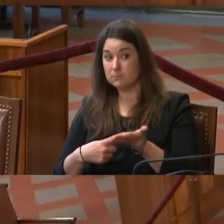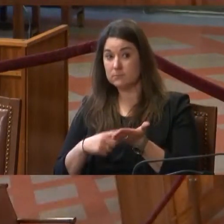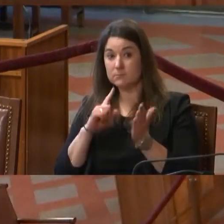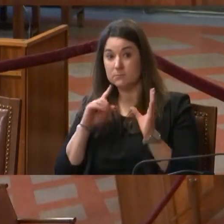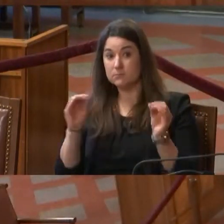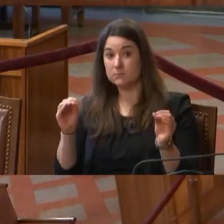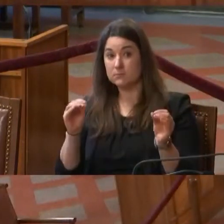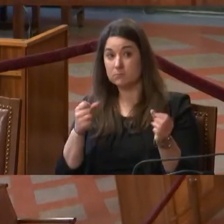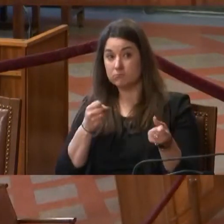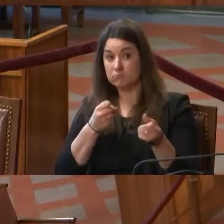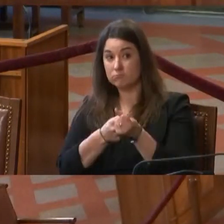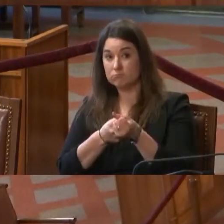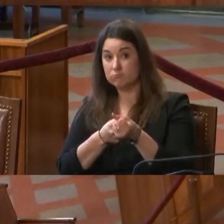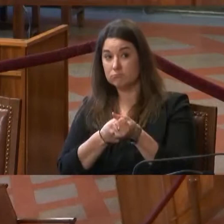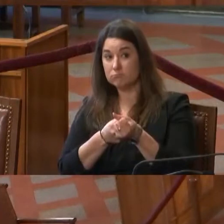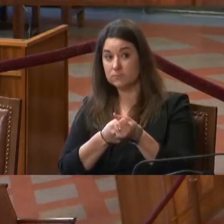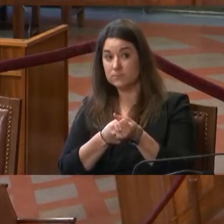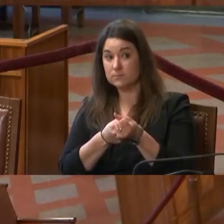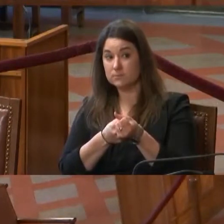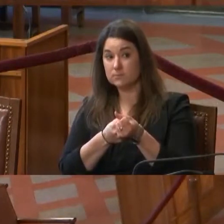Hearing none, all those in favor?